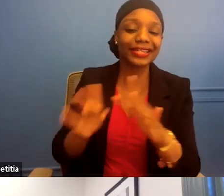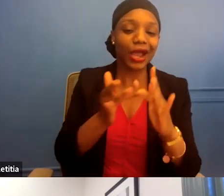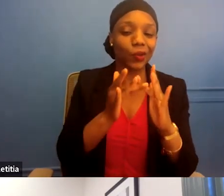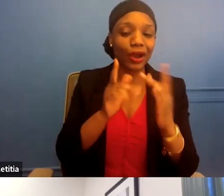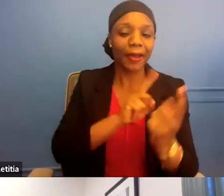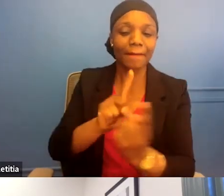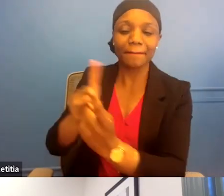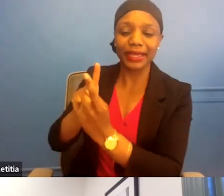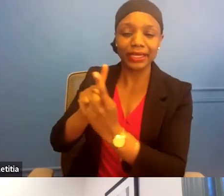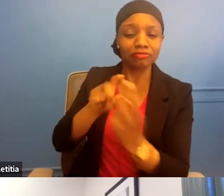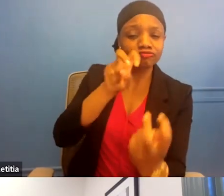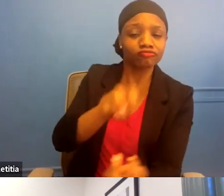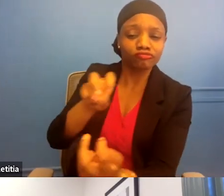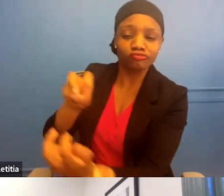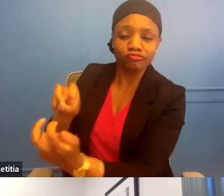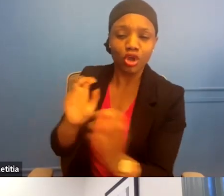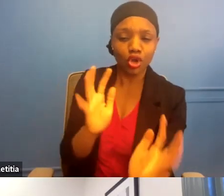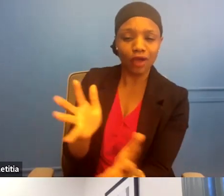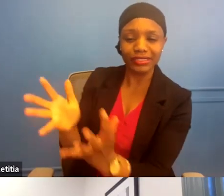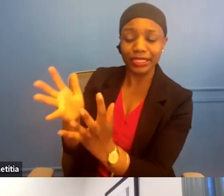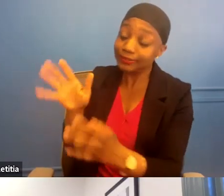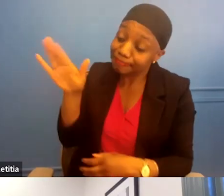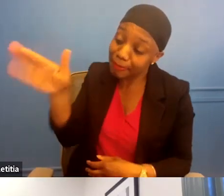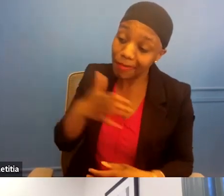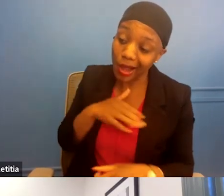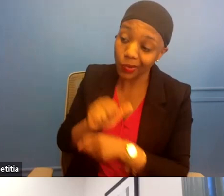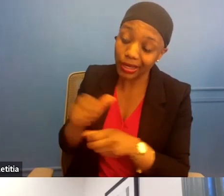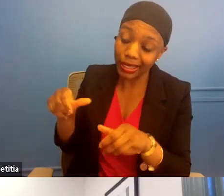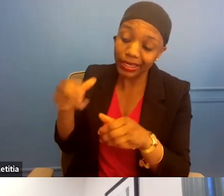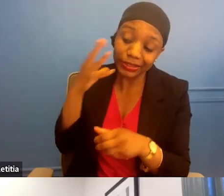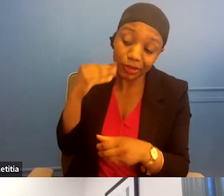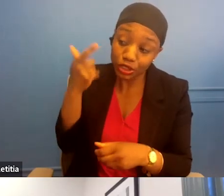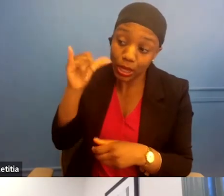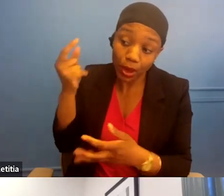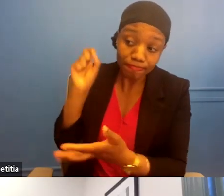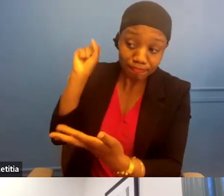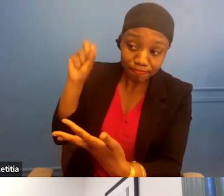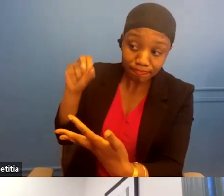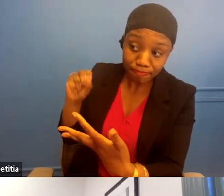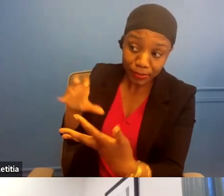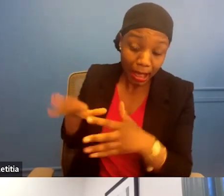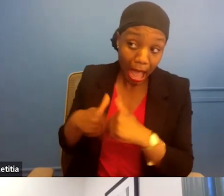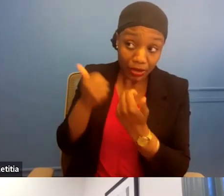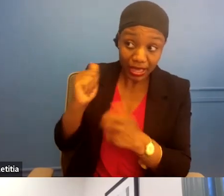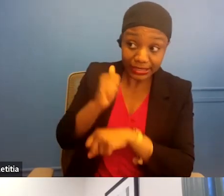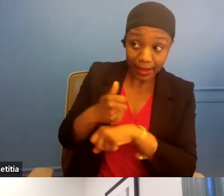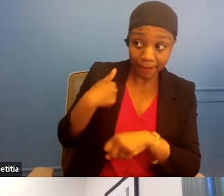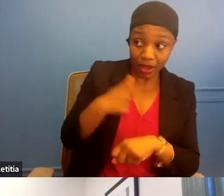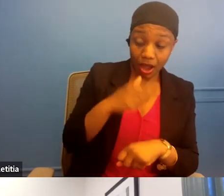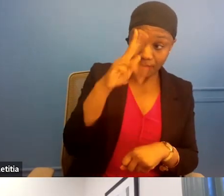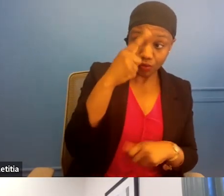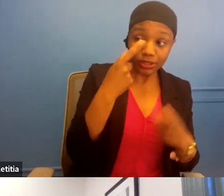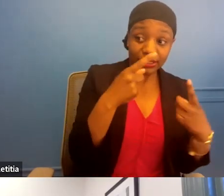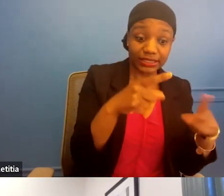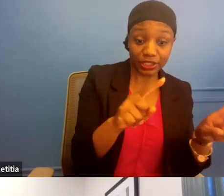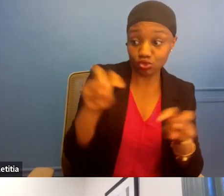to sit down and have conversations around, here's my work experience from area X. How would that actually set me up for success to transition to